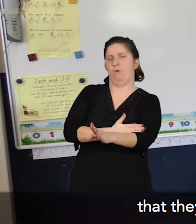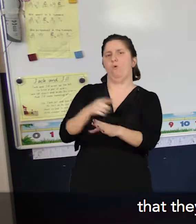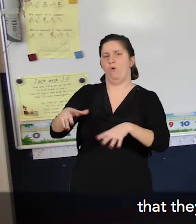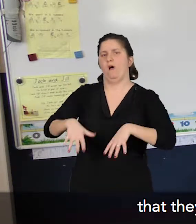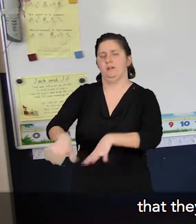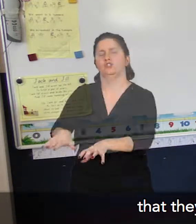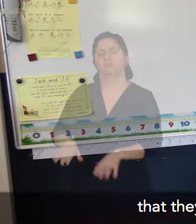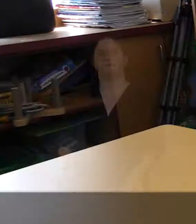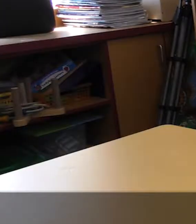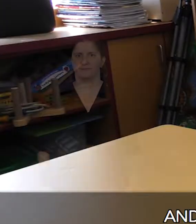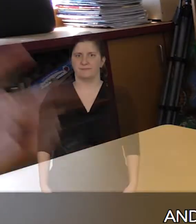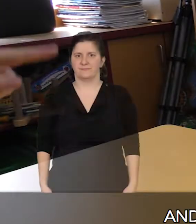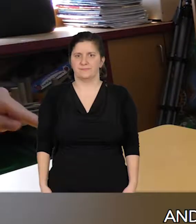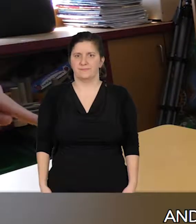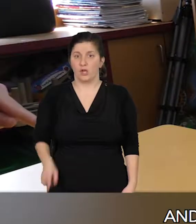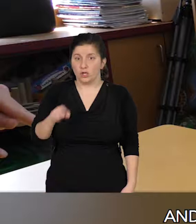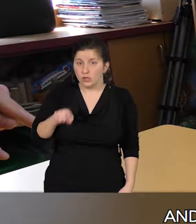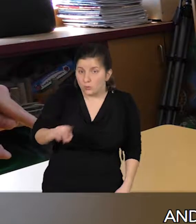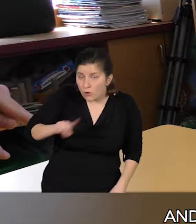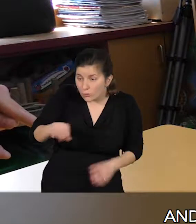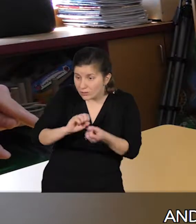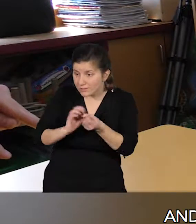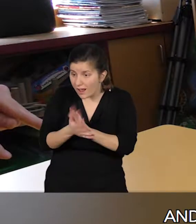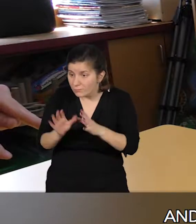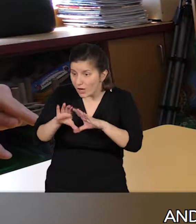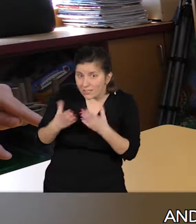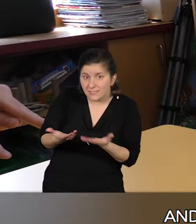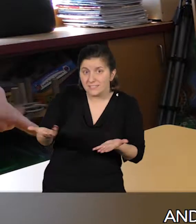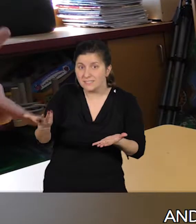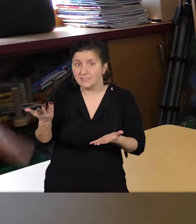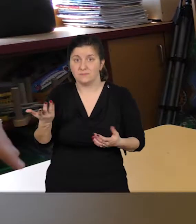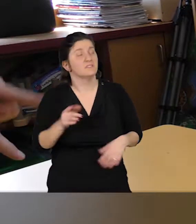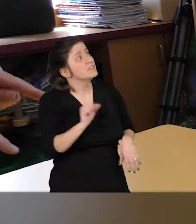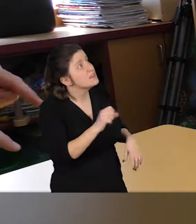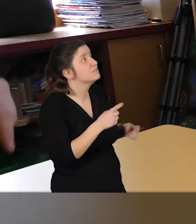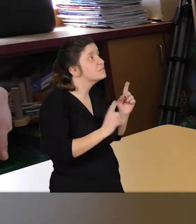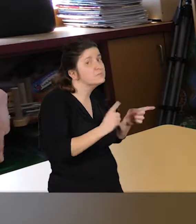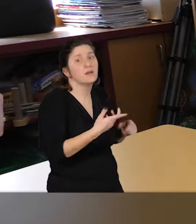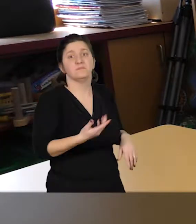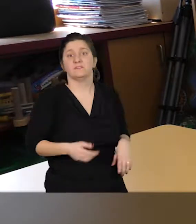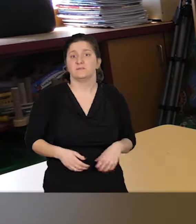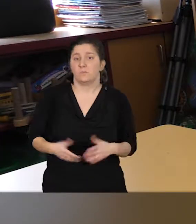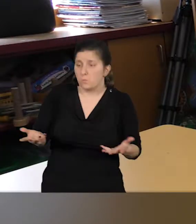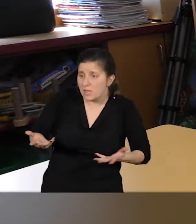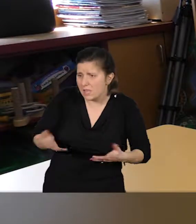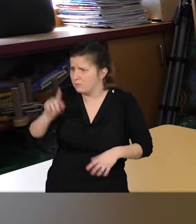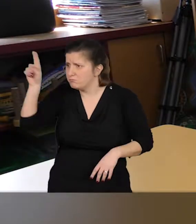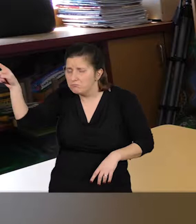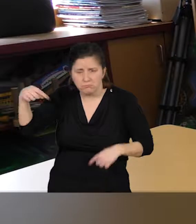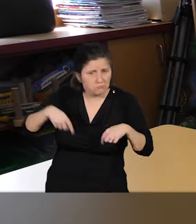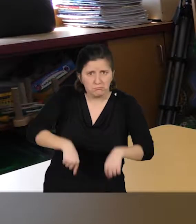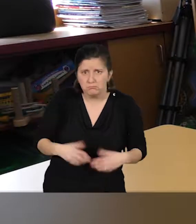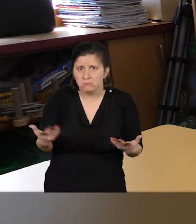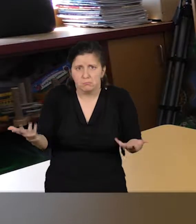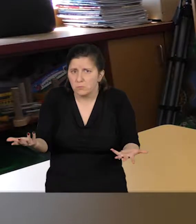do something. And so you go to sign language classes? Yeah. And at school too. Sometimes. Where do you do